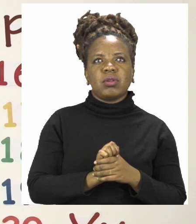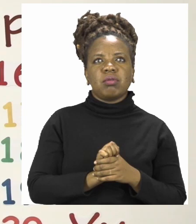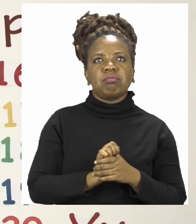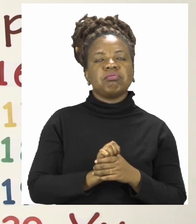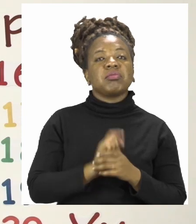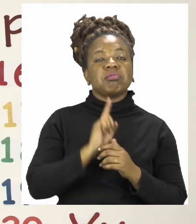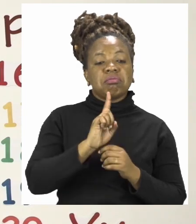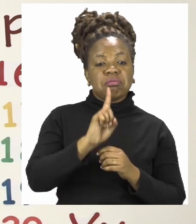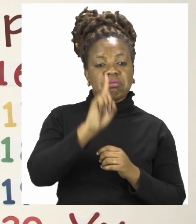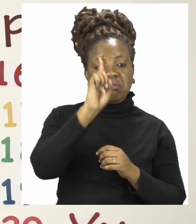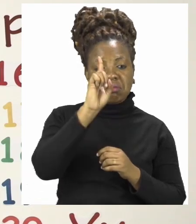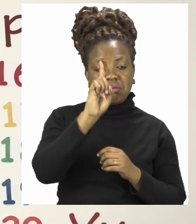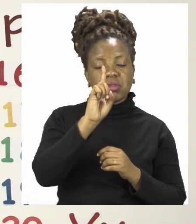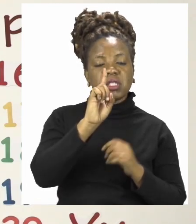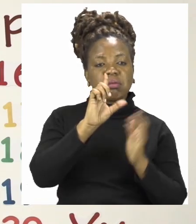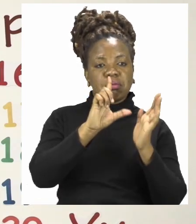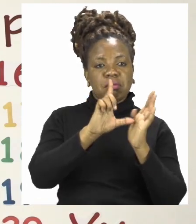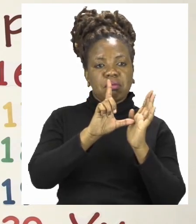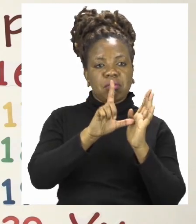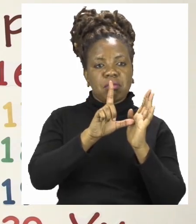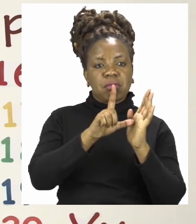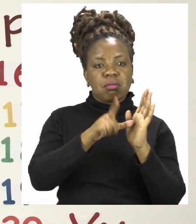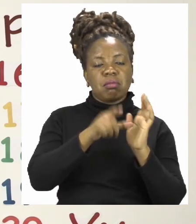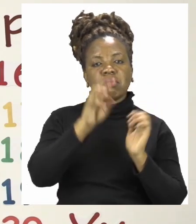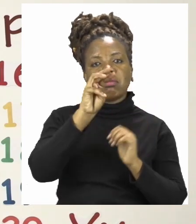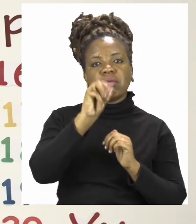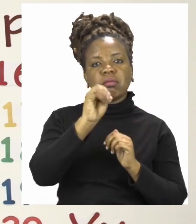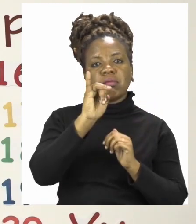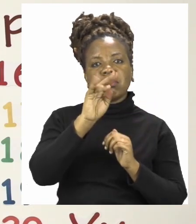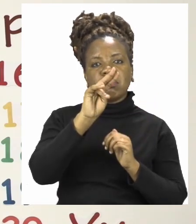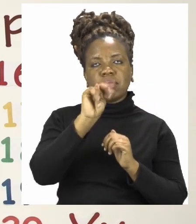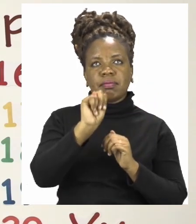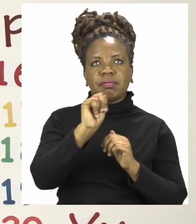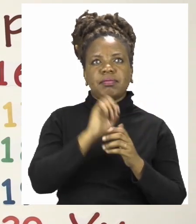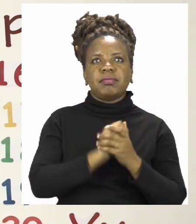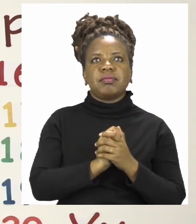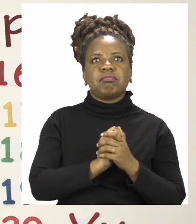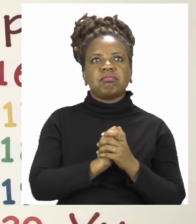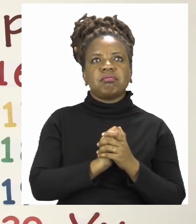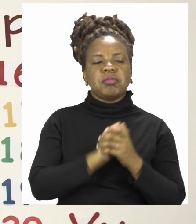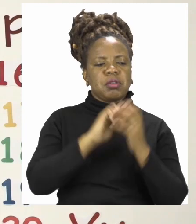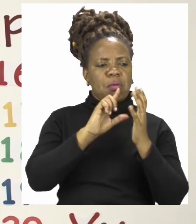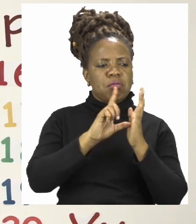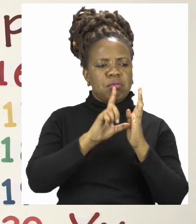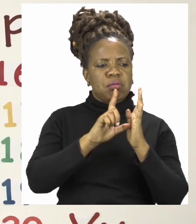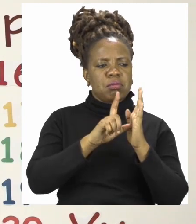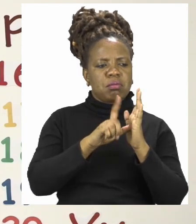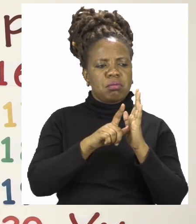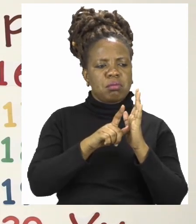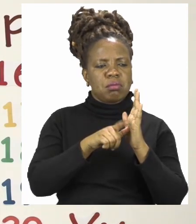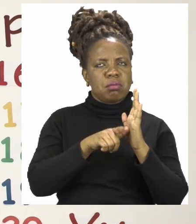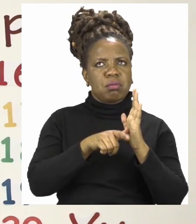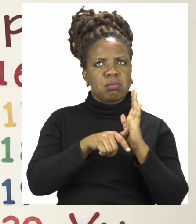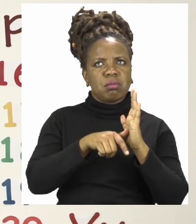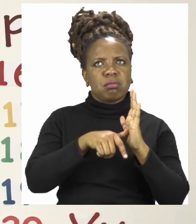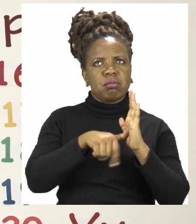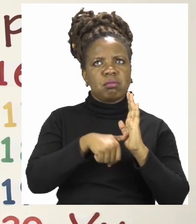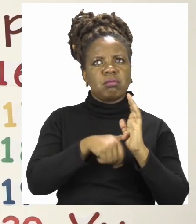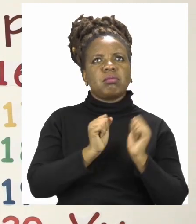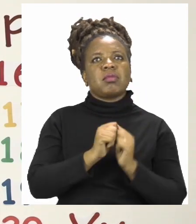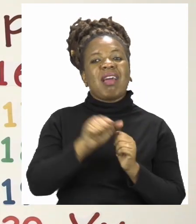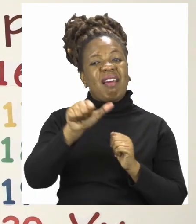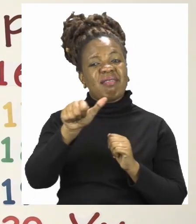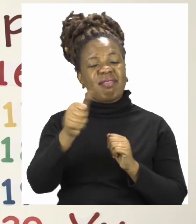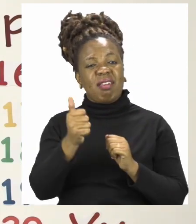hand. Now the minute hand tells us the minutes and it moves much faster than the other arrow. The other arrow